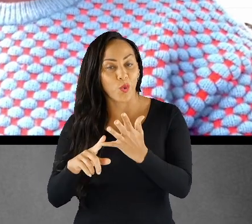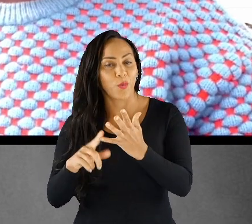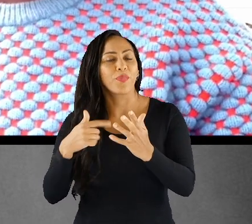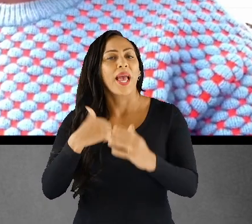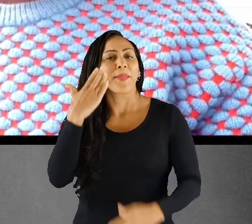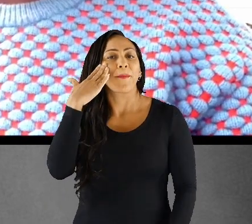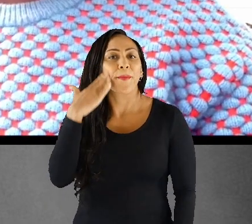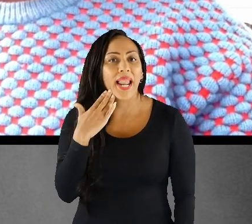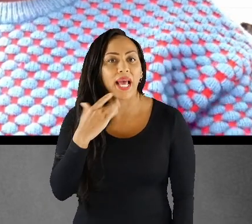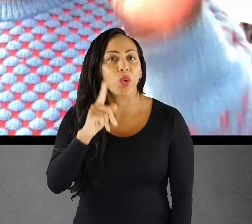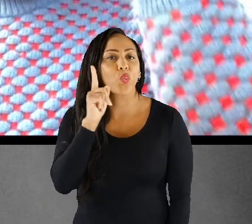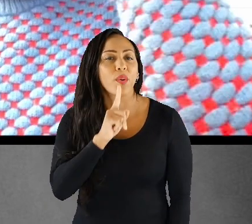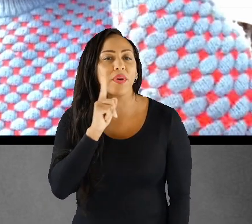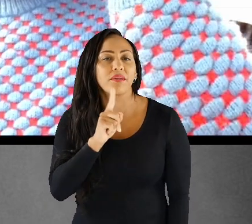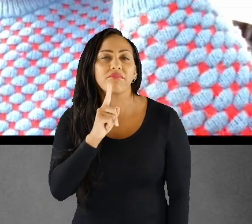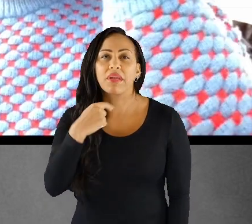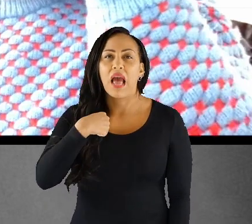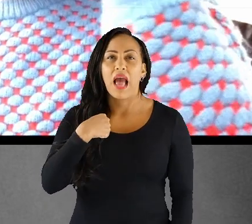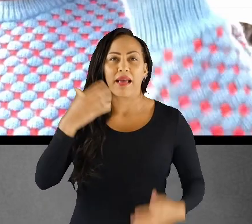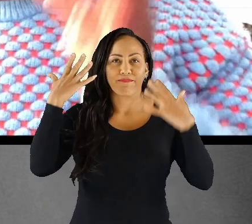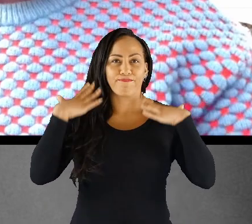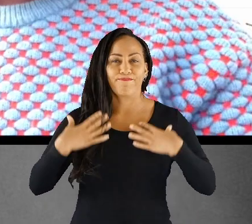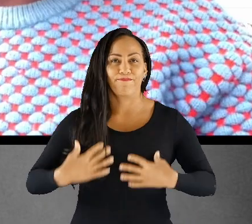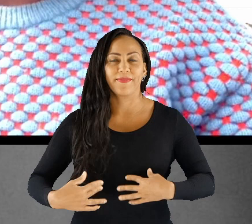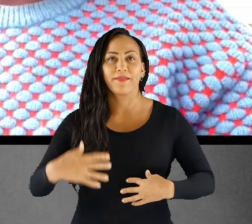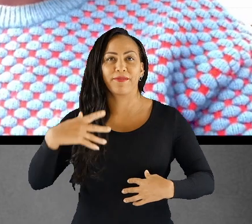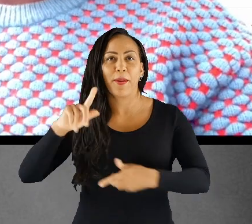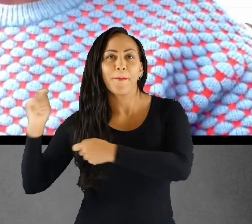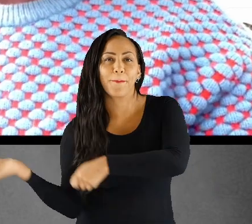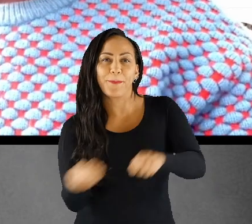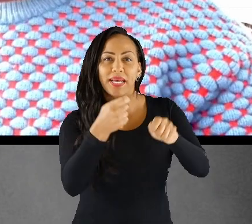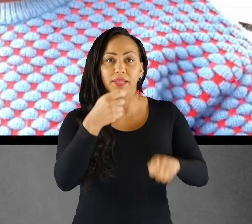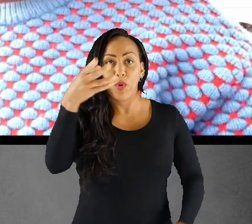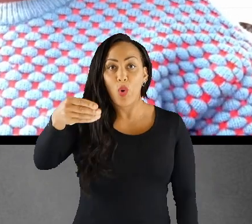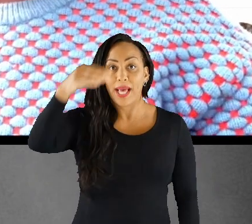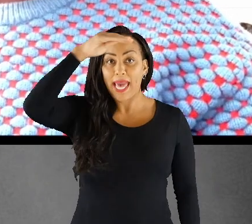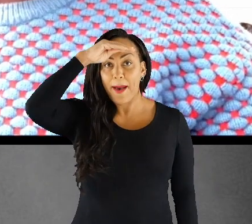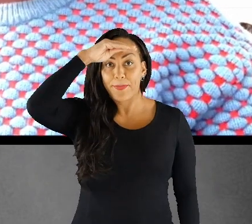and I am wearing a hat, baseball hat,